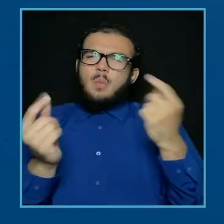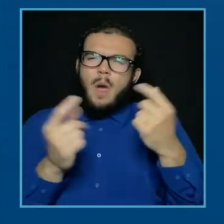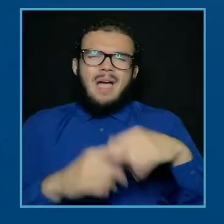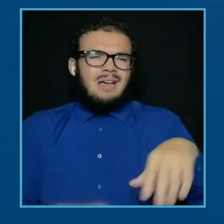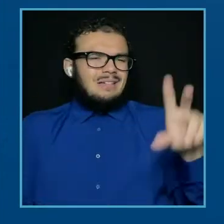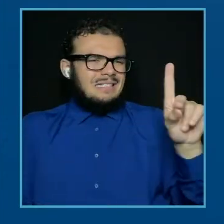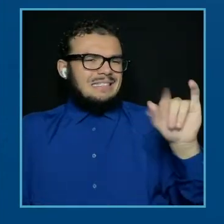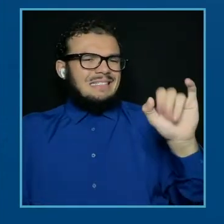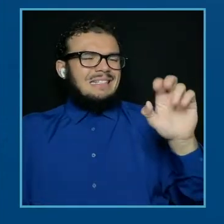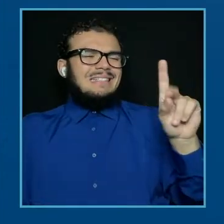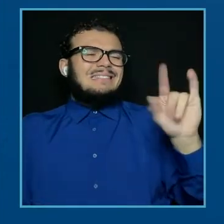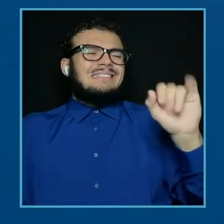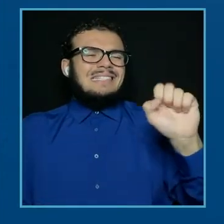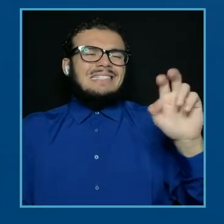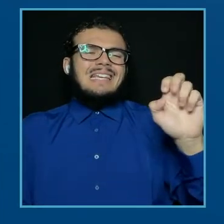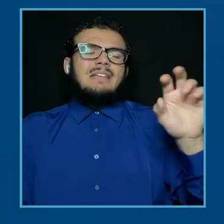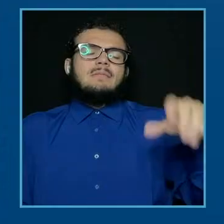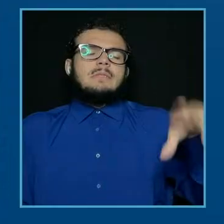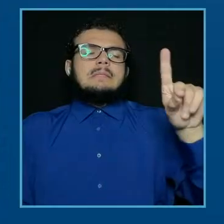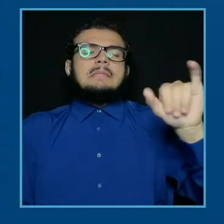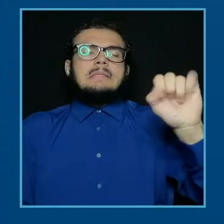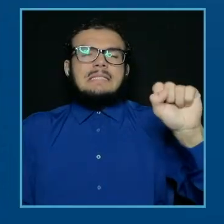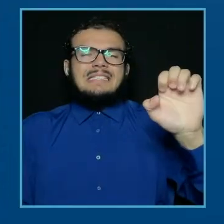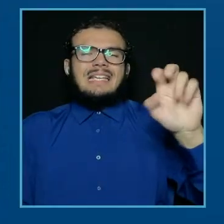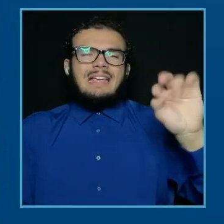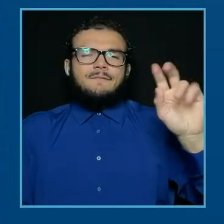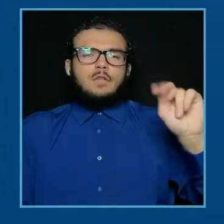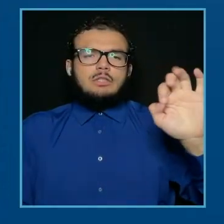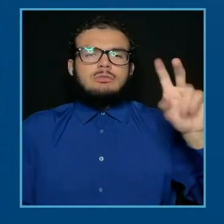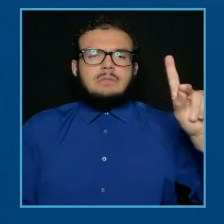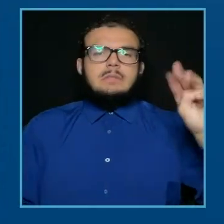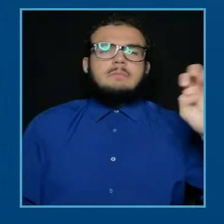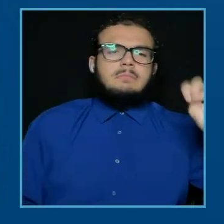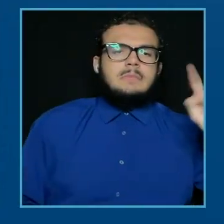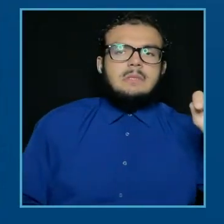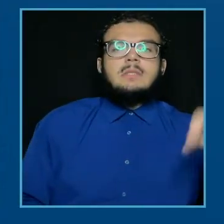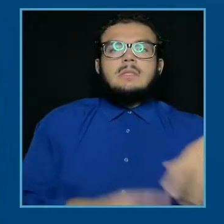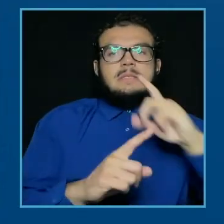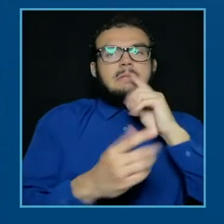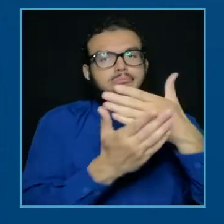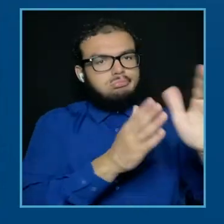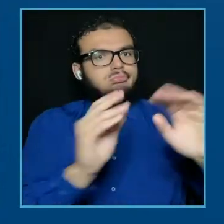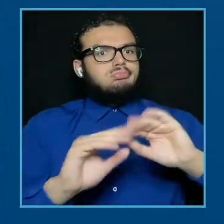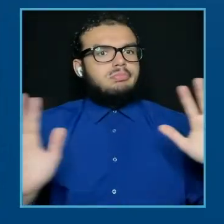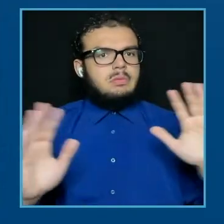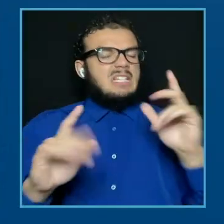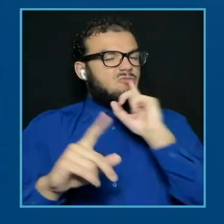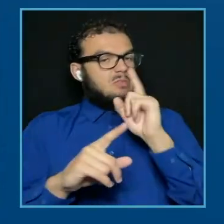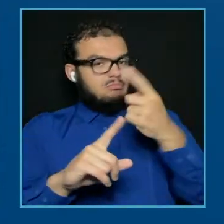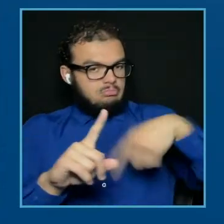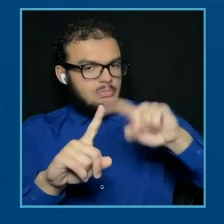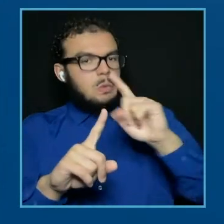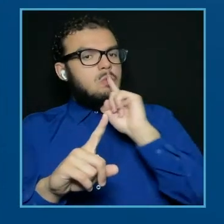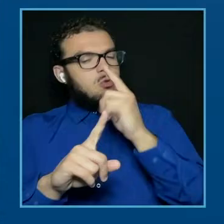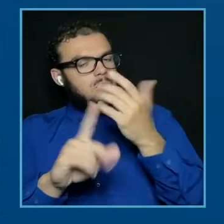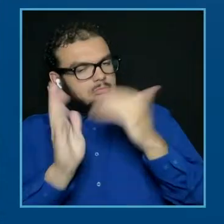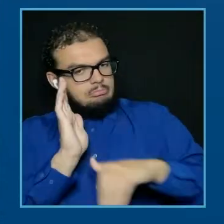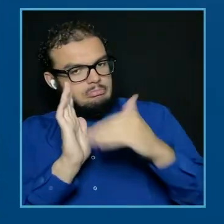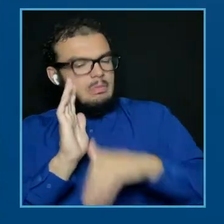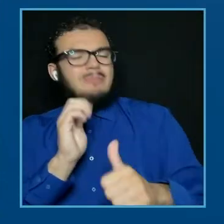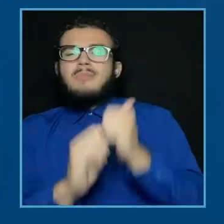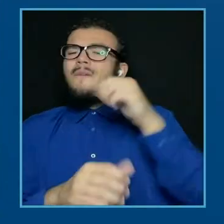disenfranchisement of the clear will of the DNC voters. The vice chair candidates who repeatedly won the most votes all day